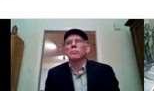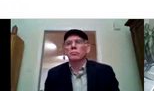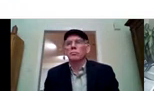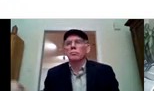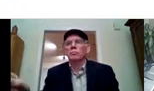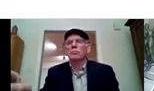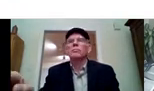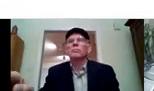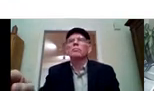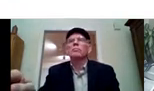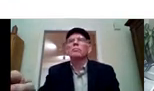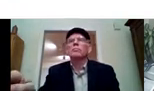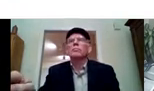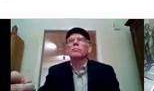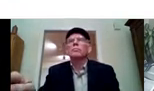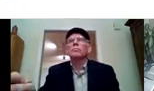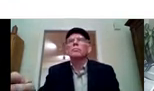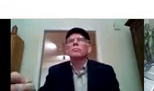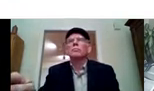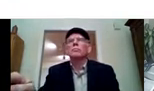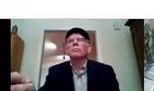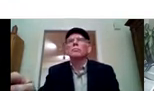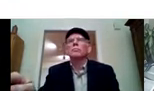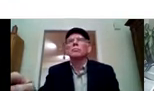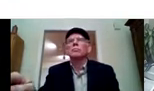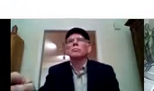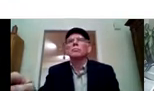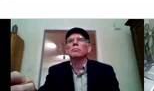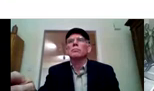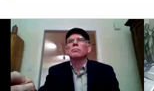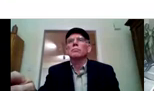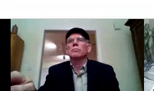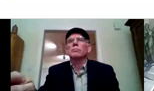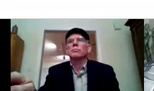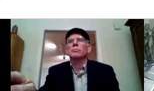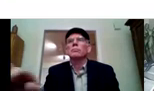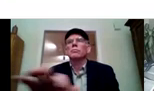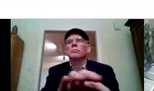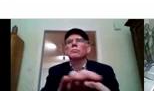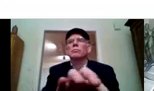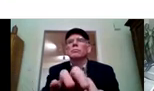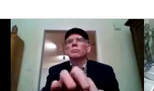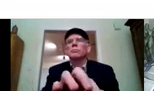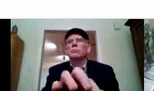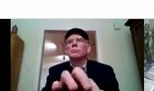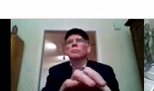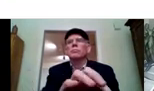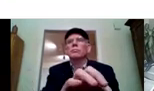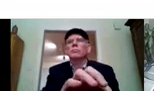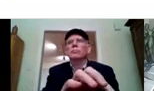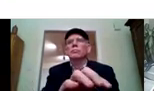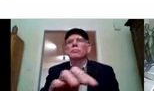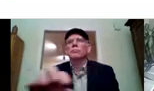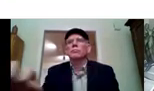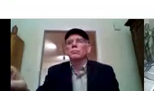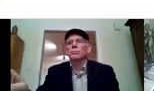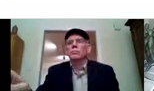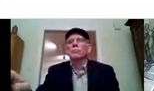almost 13 acres of publicly accessible park space on this site. It is going to